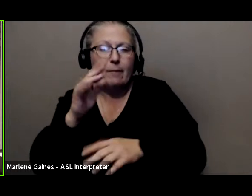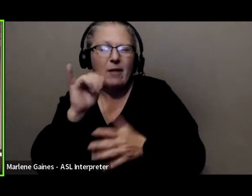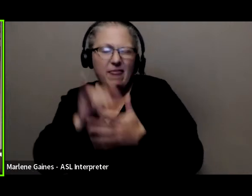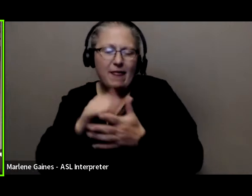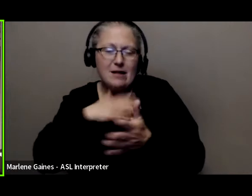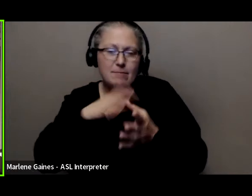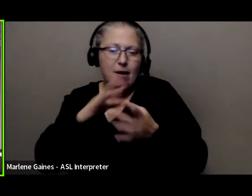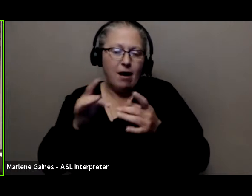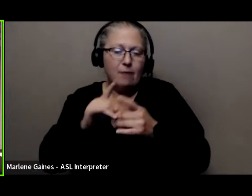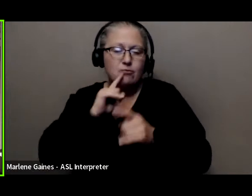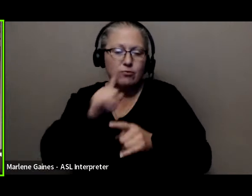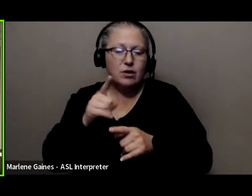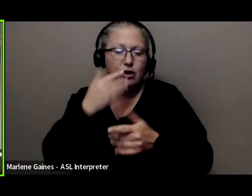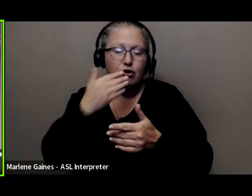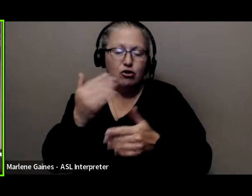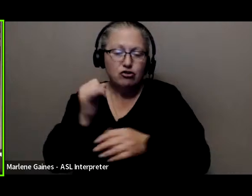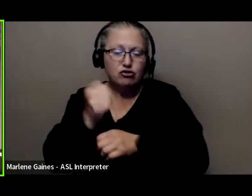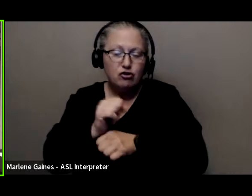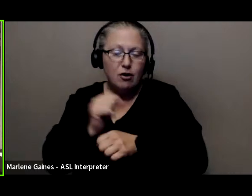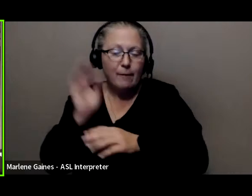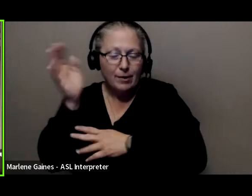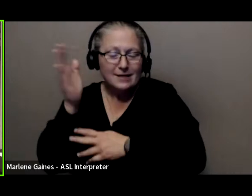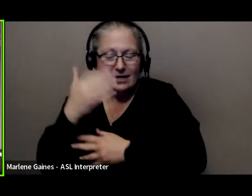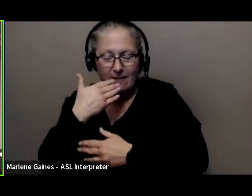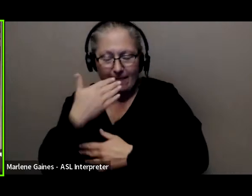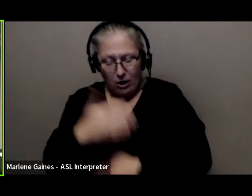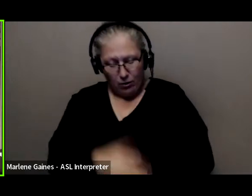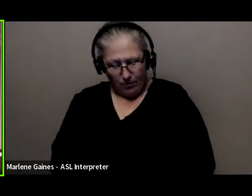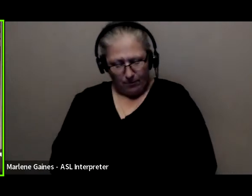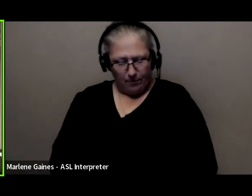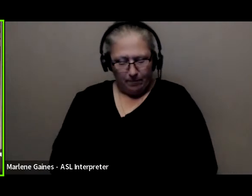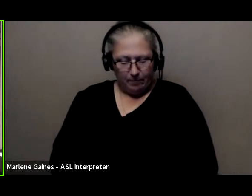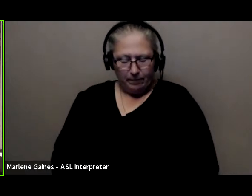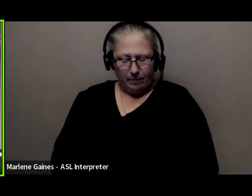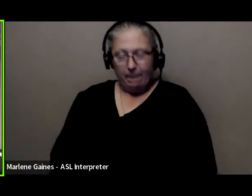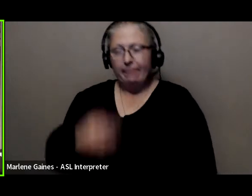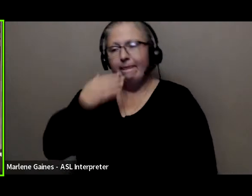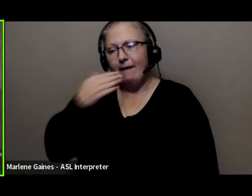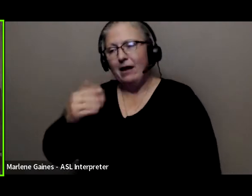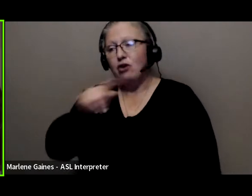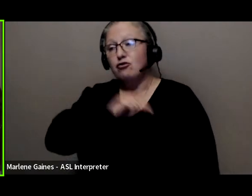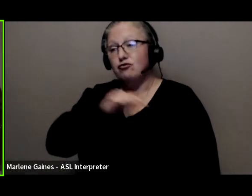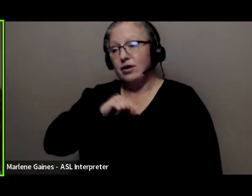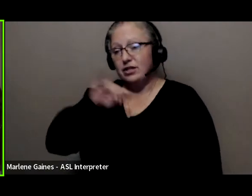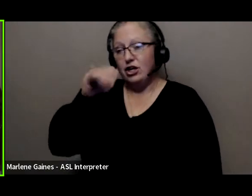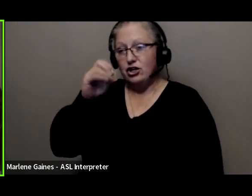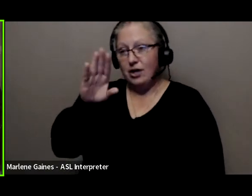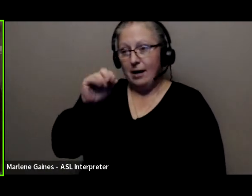this is a really well done presentation, so thank you. Thank you. Trustee Jacobson.